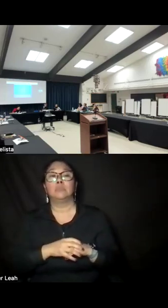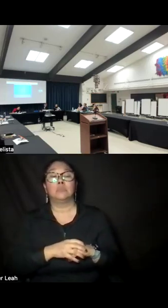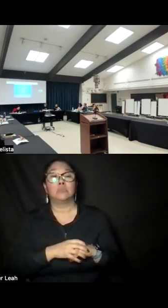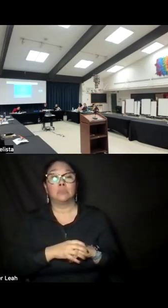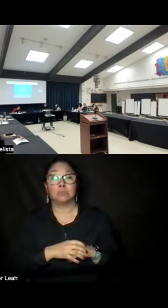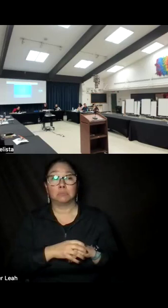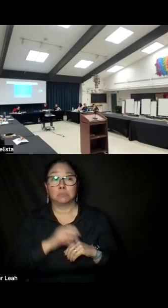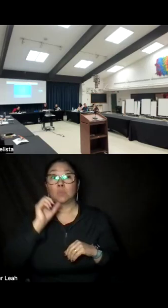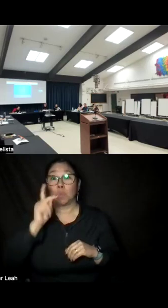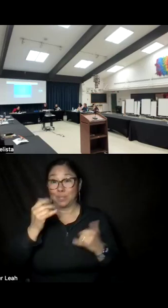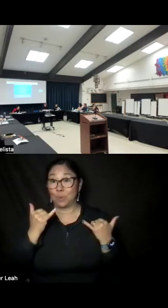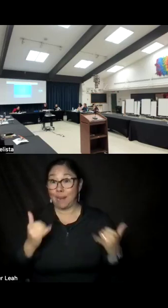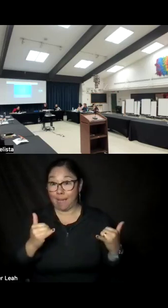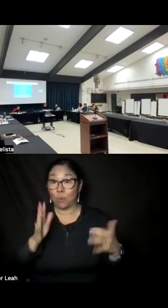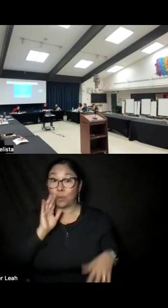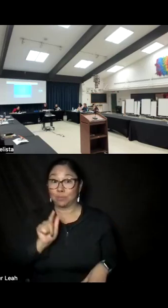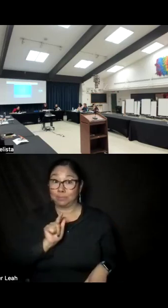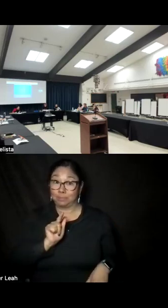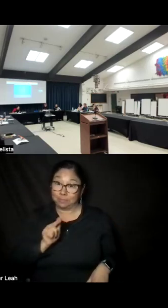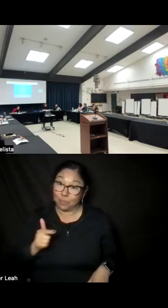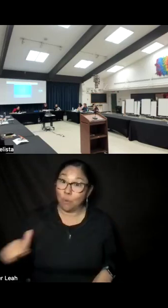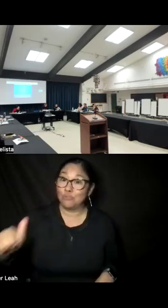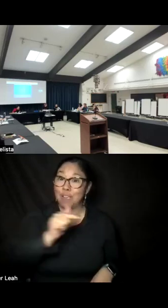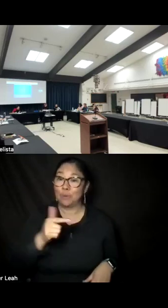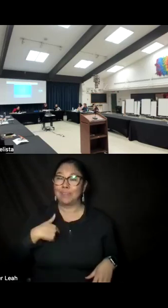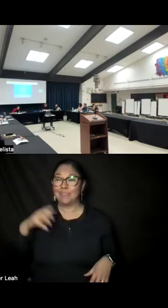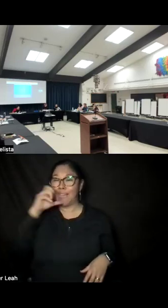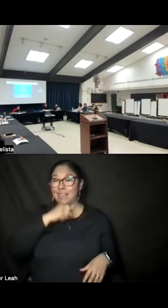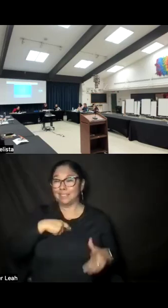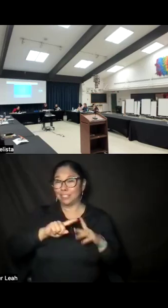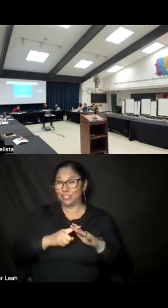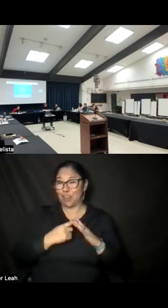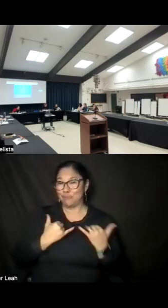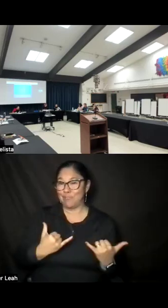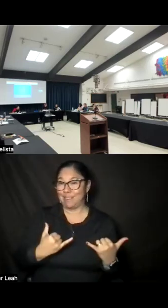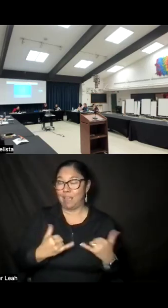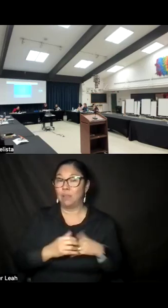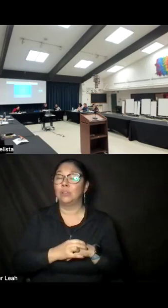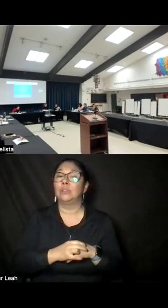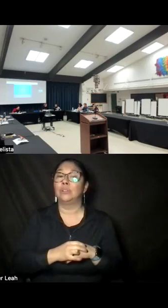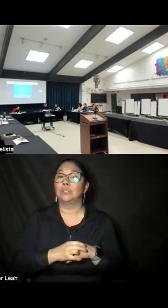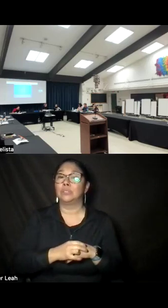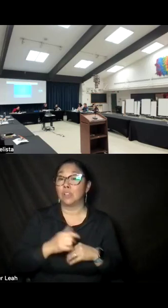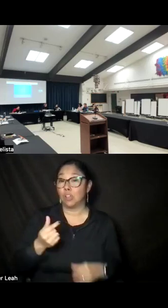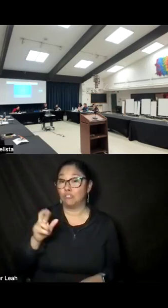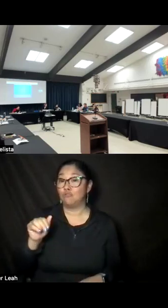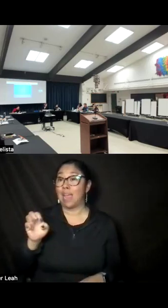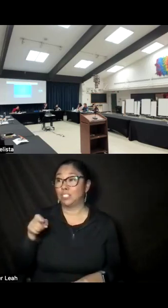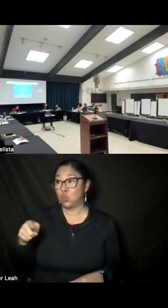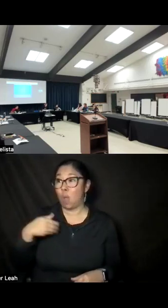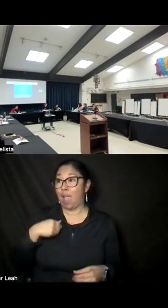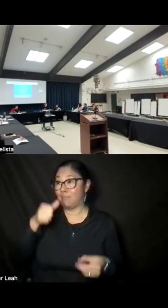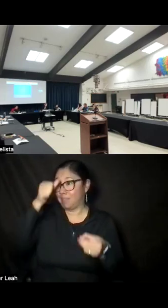we're going to start go around, and I guess I'll start this time. And just, Grace, you have an expertise.